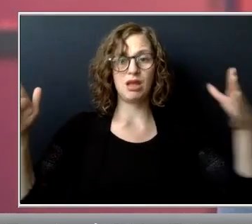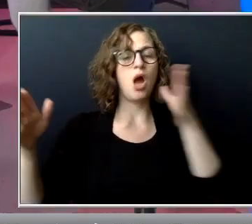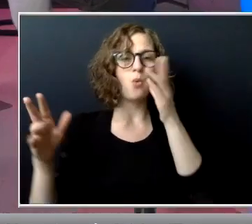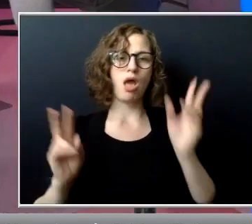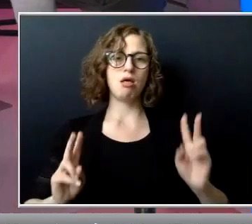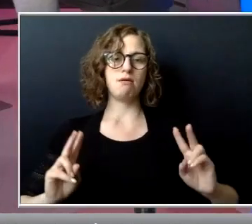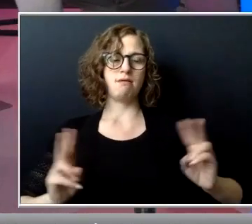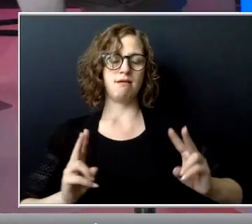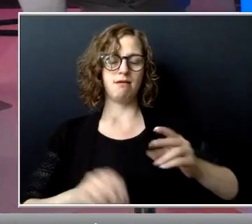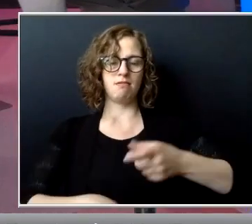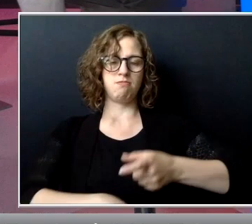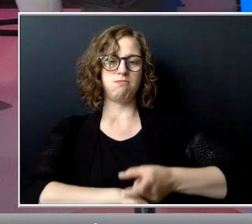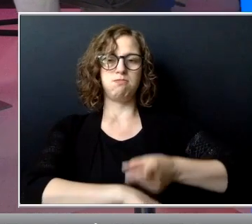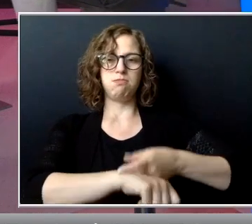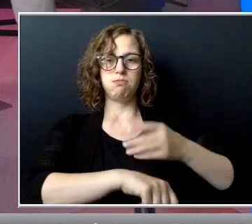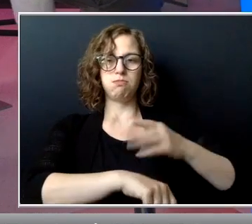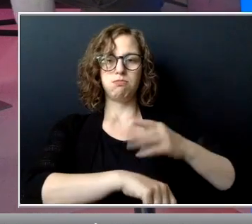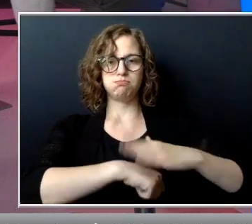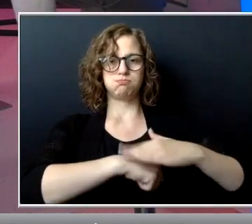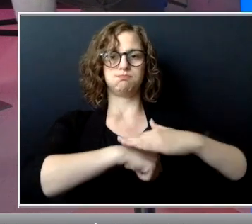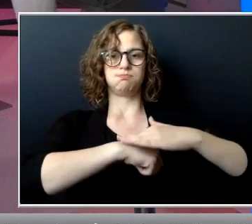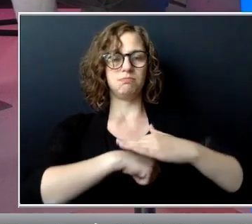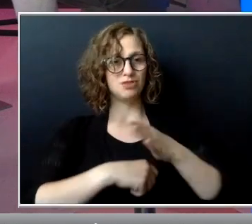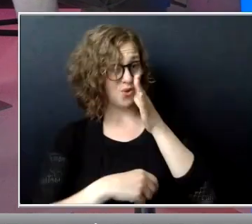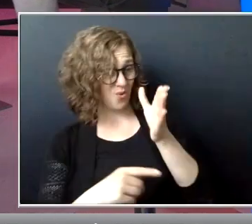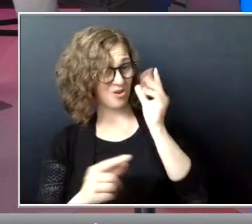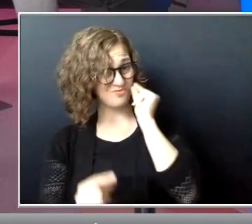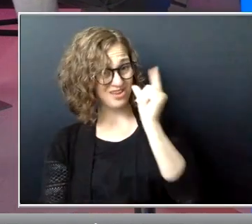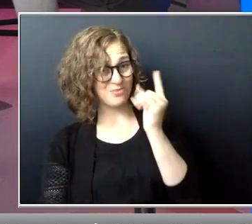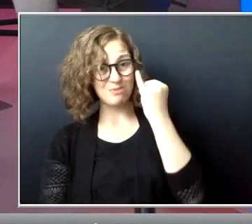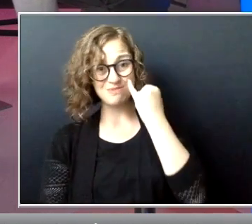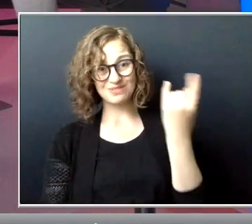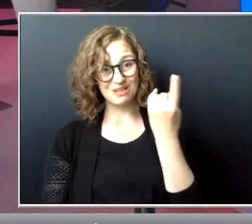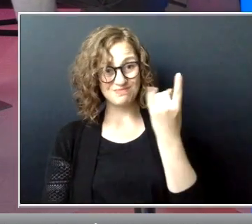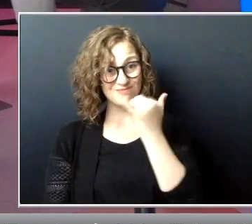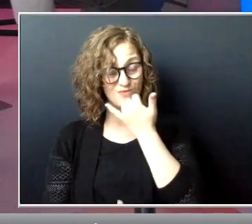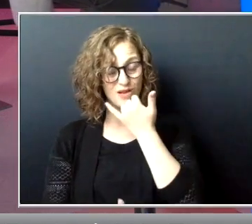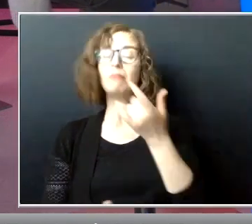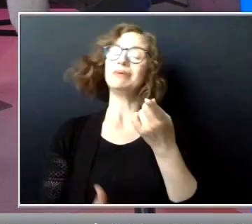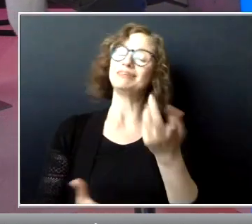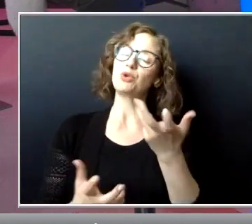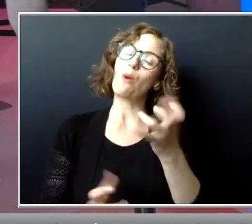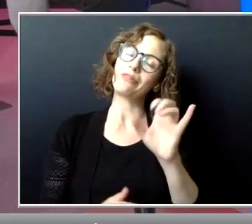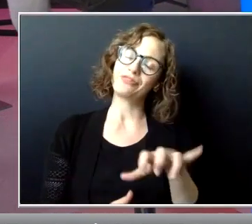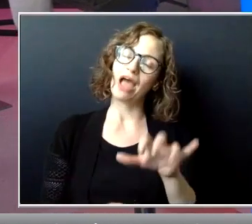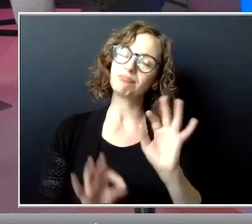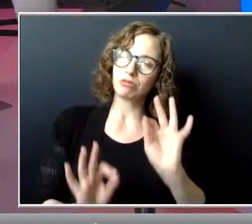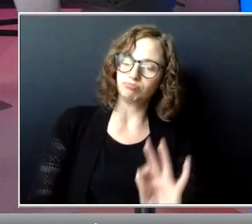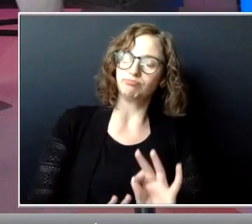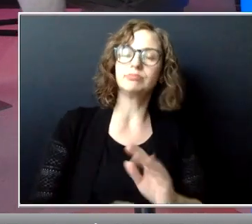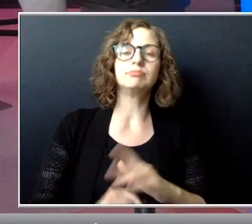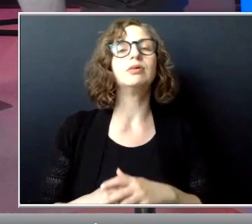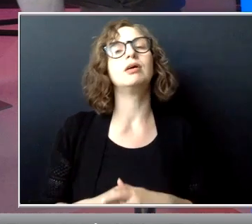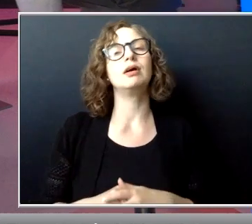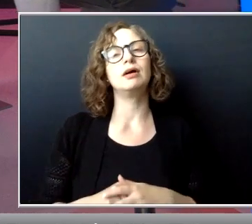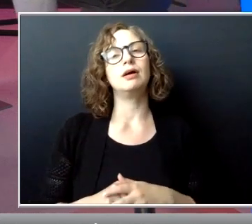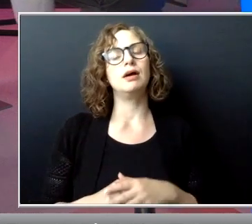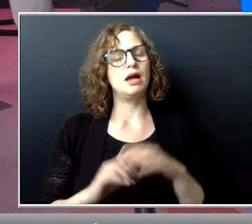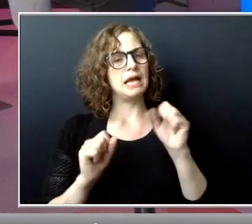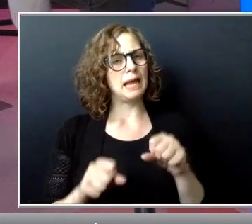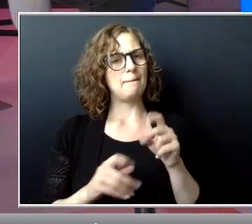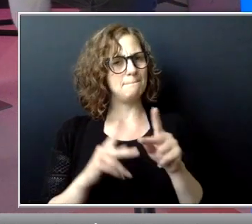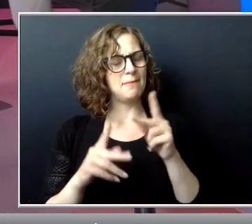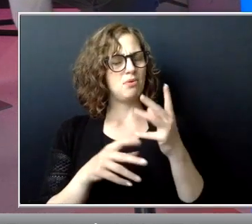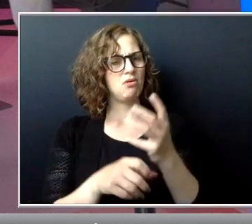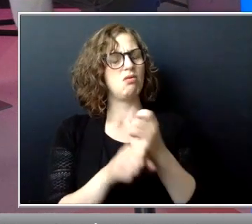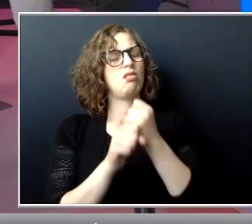it will wake you up if something's gone, which you want, if something's gone amiss. Are there ways that people can receive insulin or check